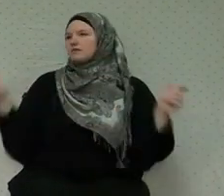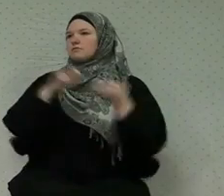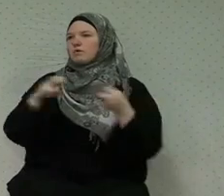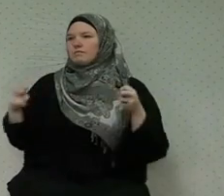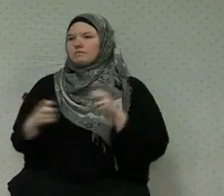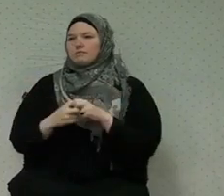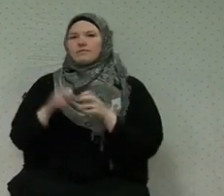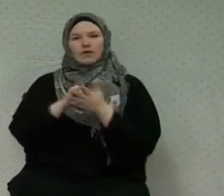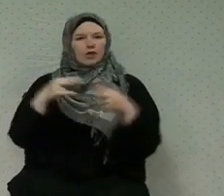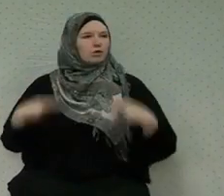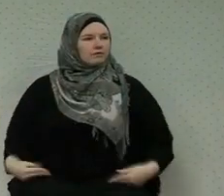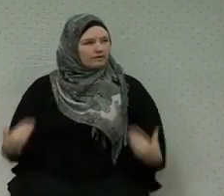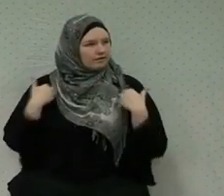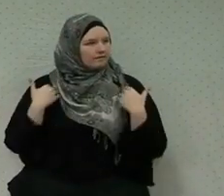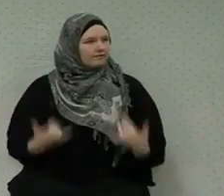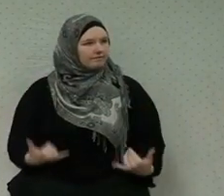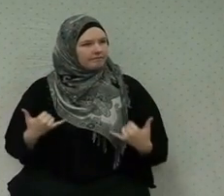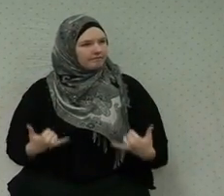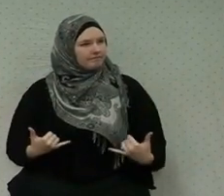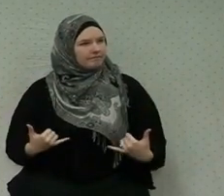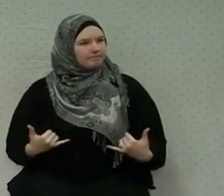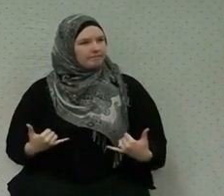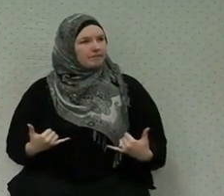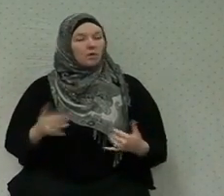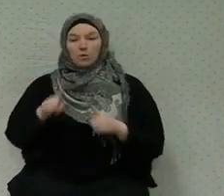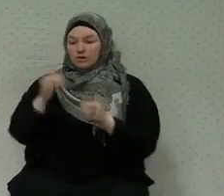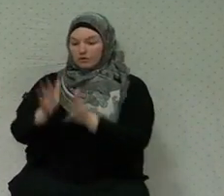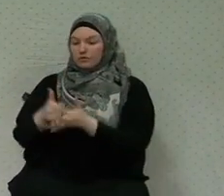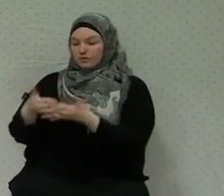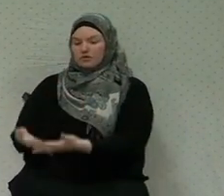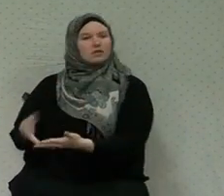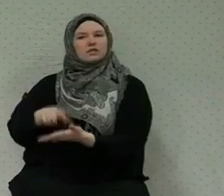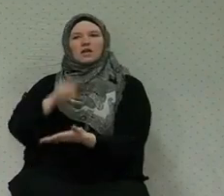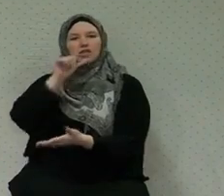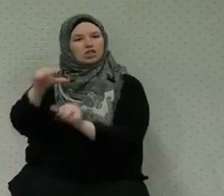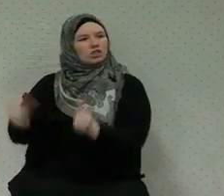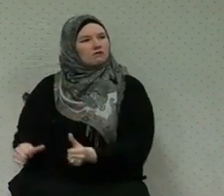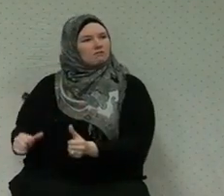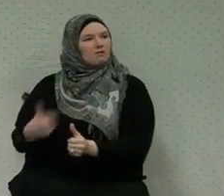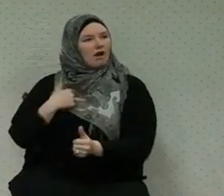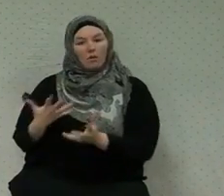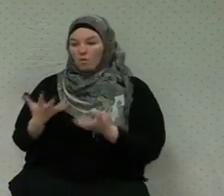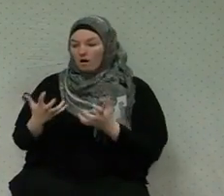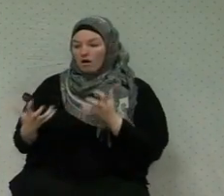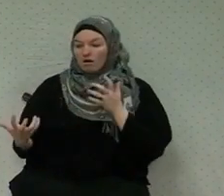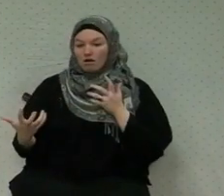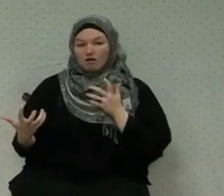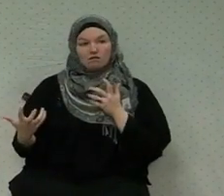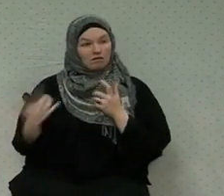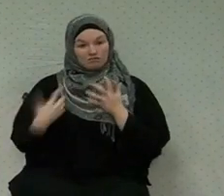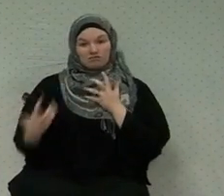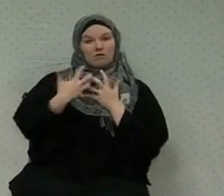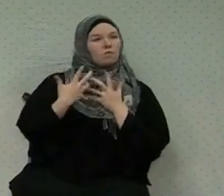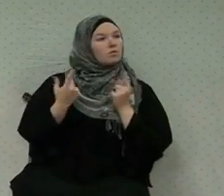that humanity has. And when the book is not shaped according to our taste and desire,